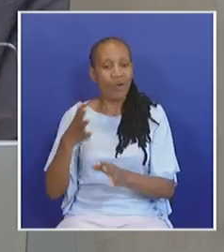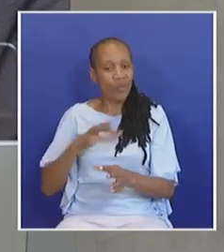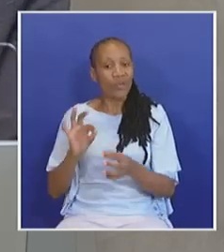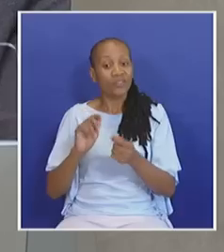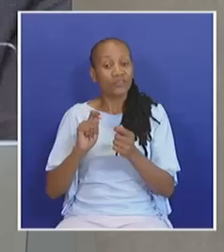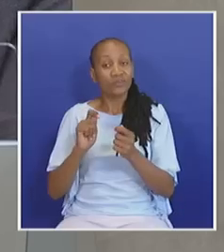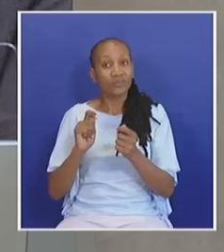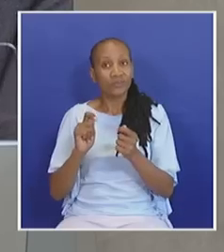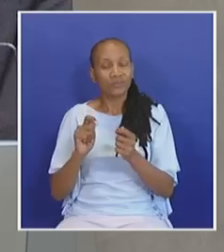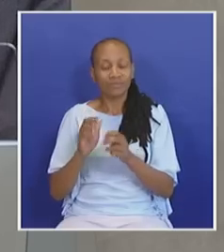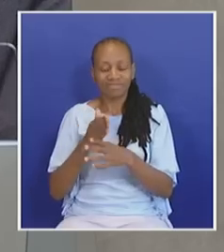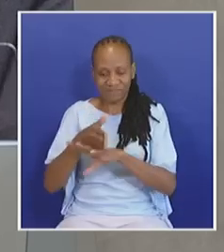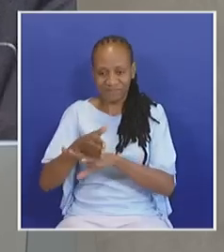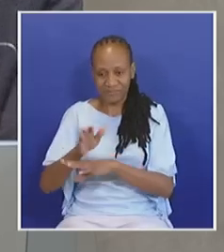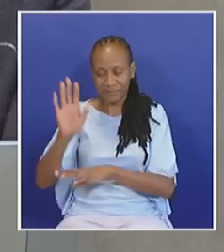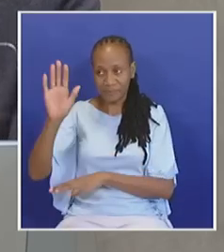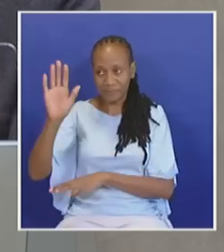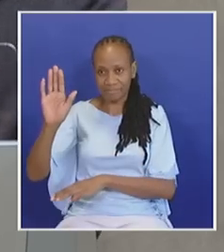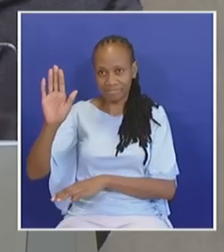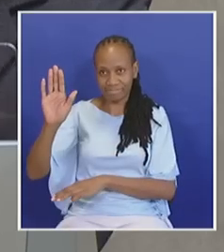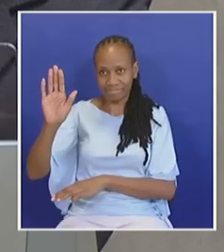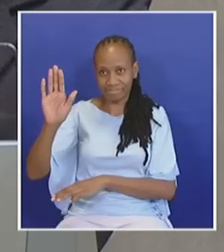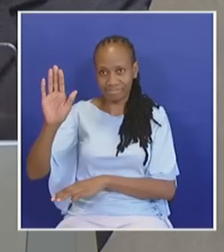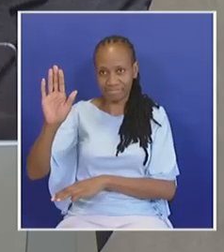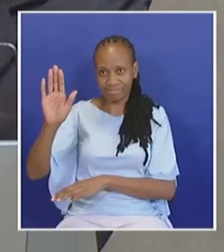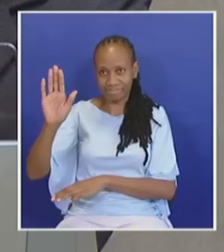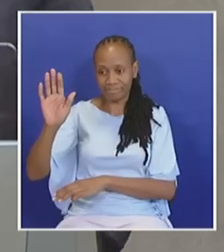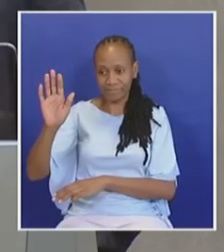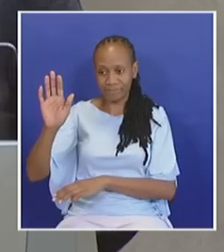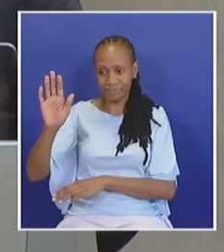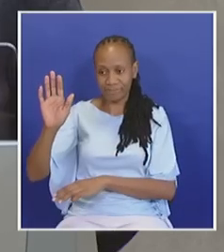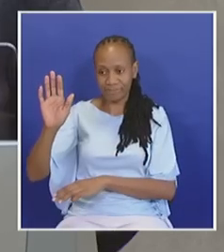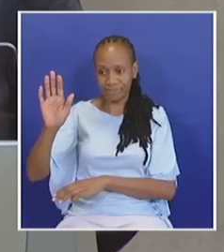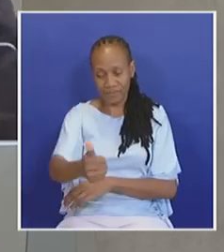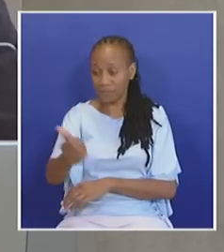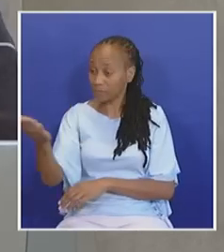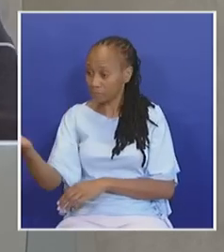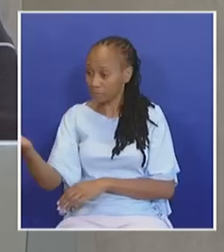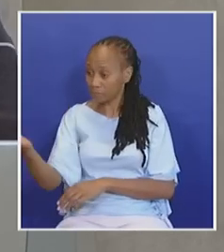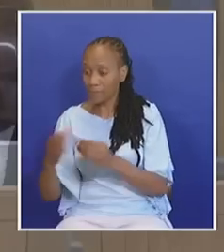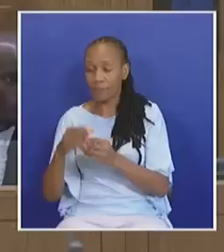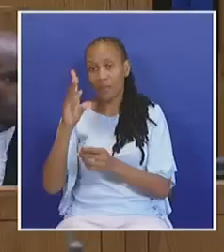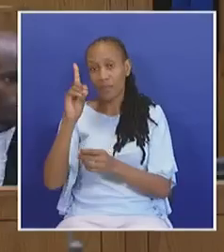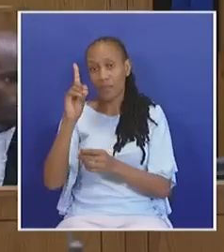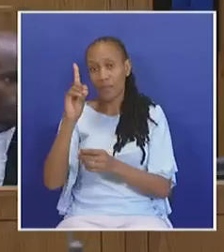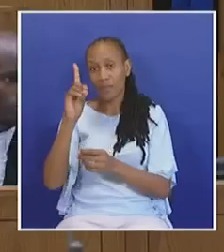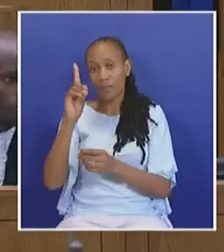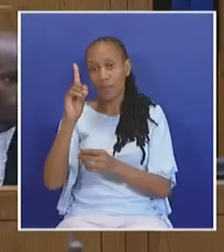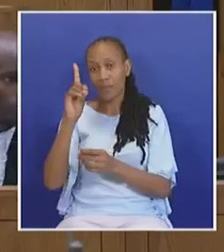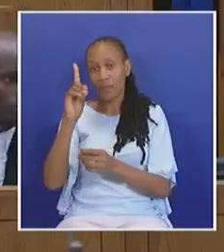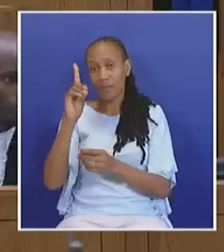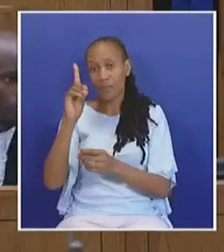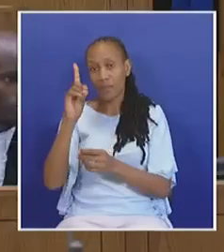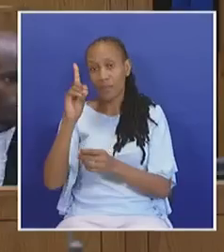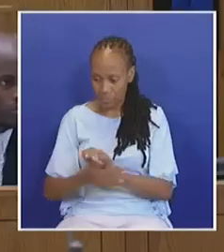our glorious movement. Honorable Manopole, there's a point of order. Please take your seat. Honorable Dlamini. Thank you very much, Honorable